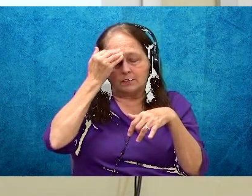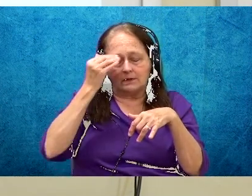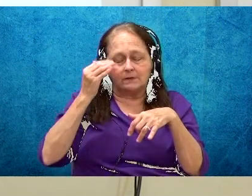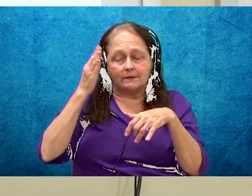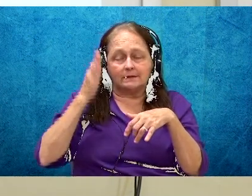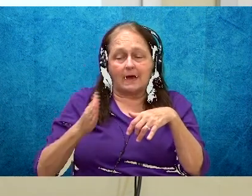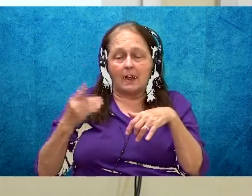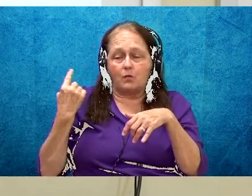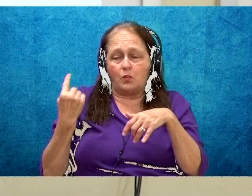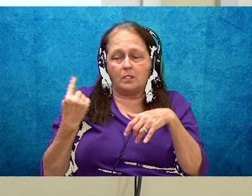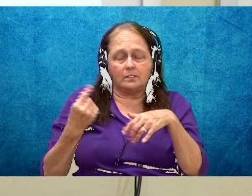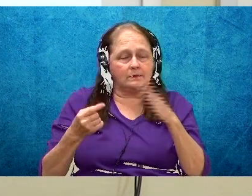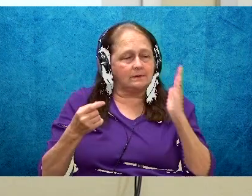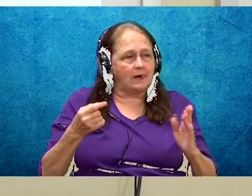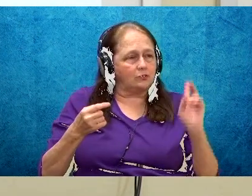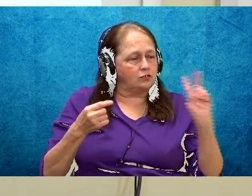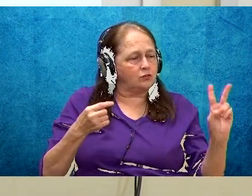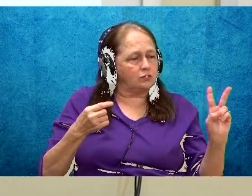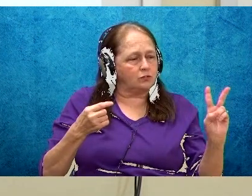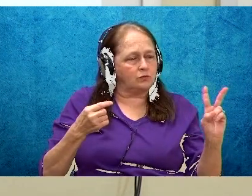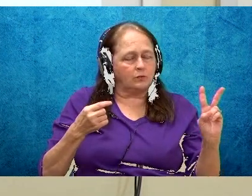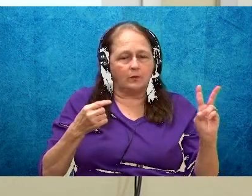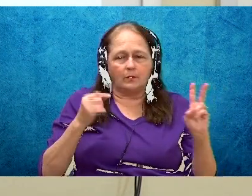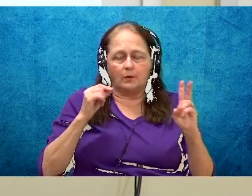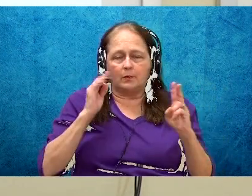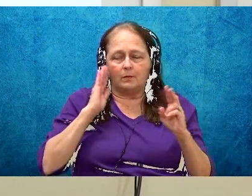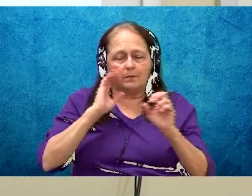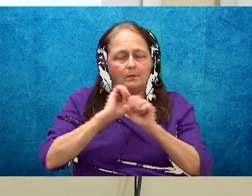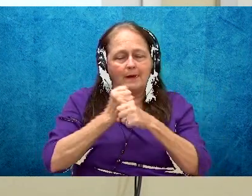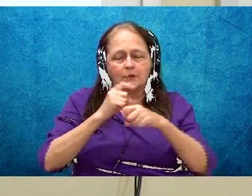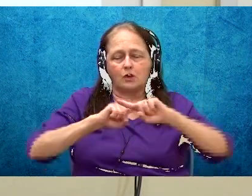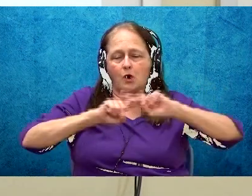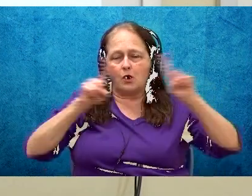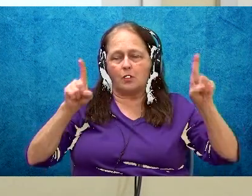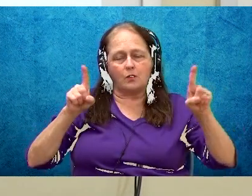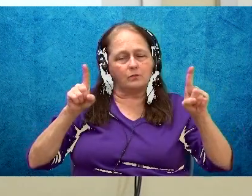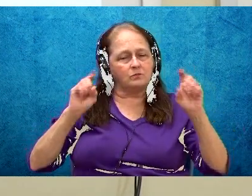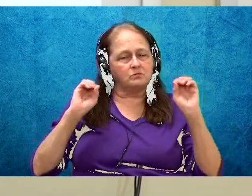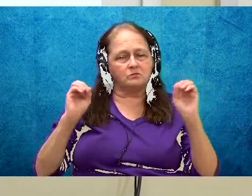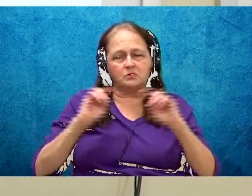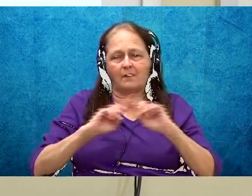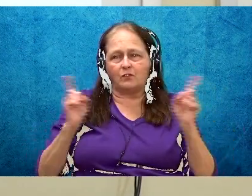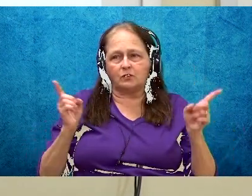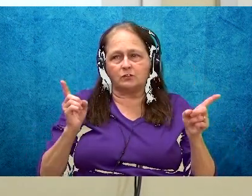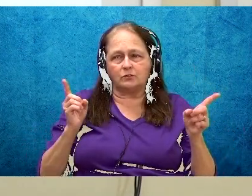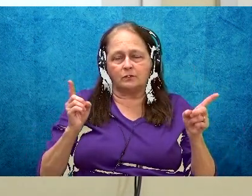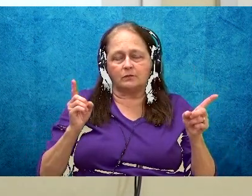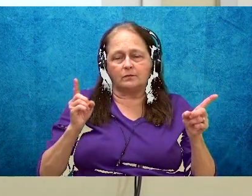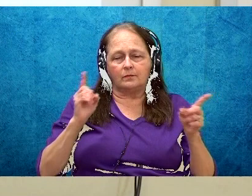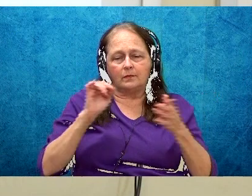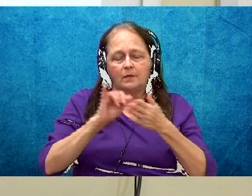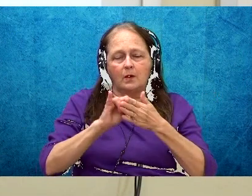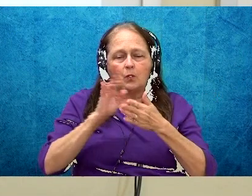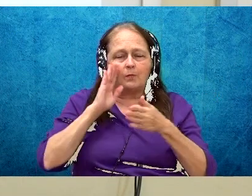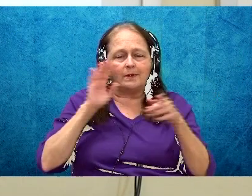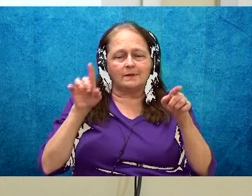side 2. This could be side 1 and side 2. It really makes no difference. They are the same, so they're going to be the same measurement.